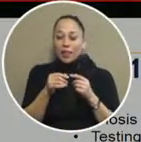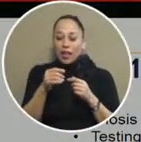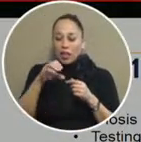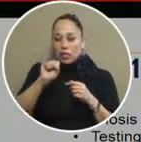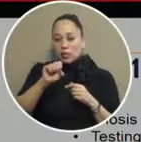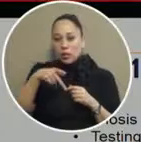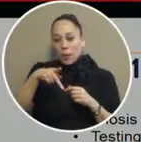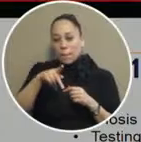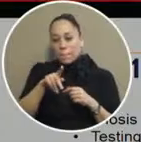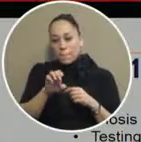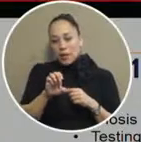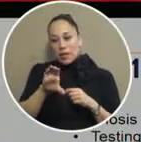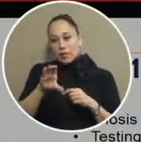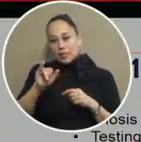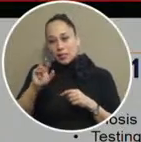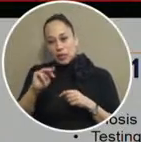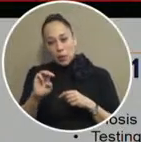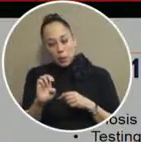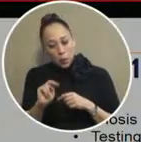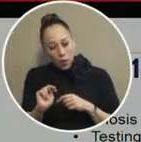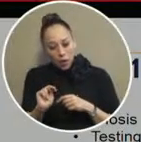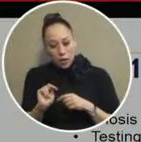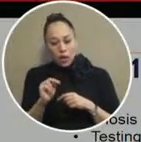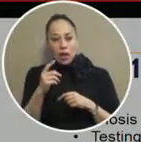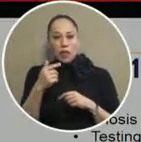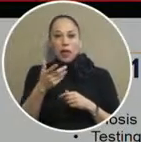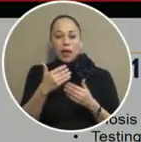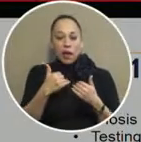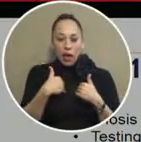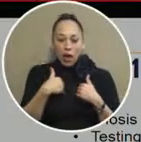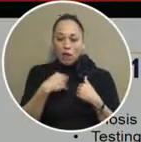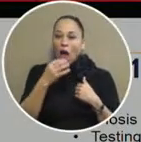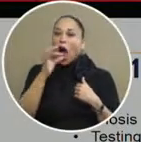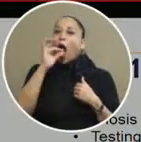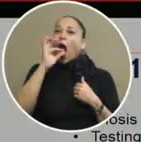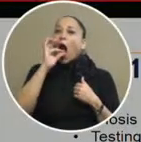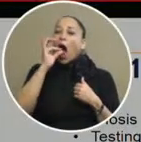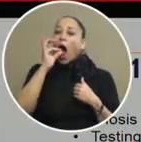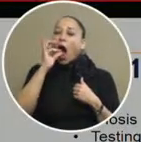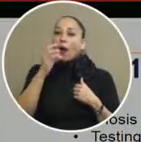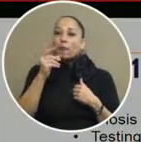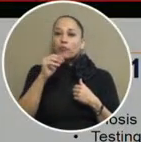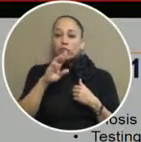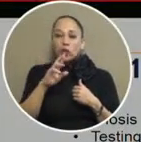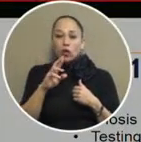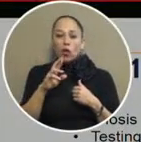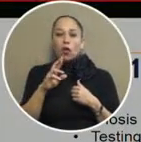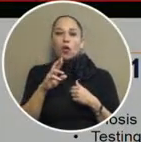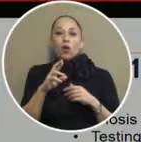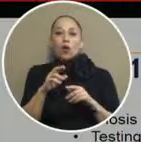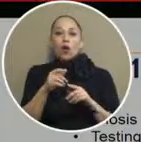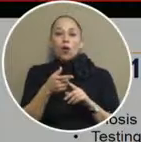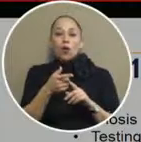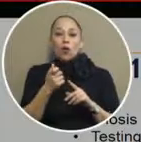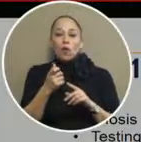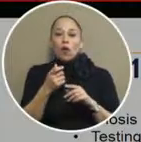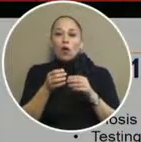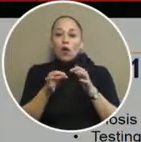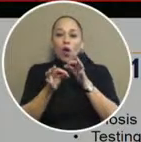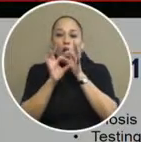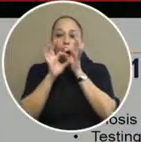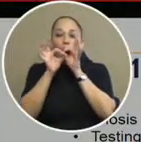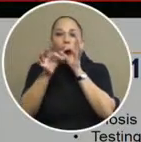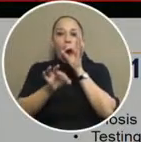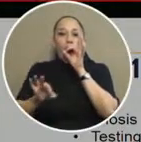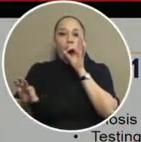done when the patients have a bronchoscopy, or from tracheal aspirates when the patients are intubated and